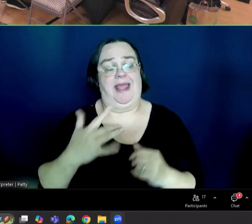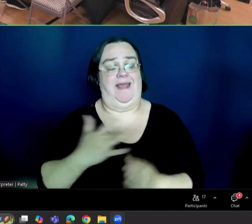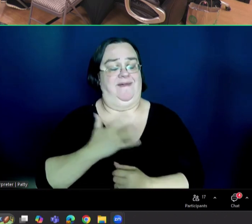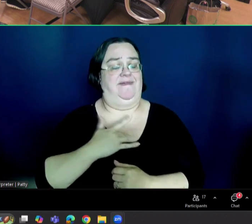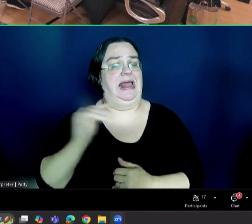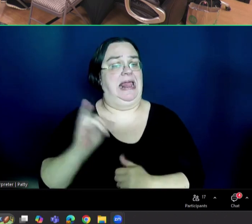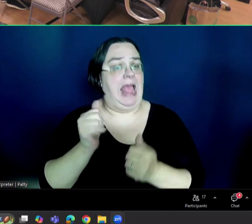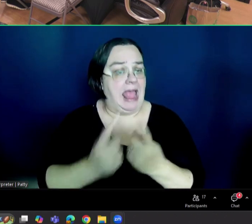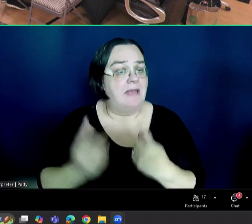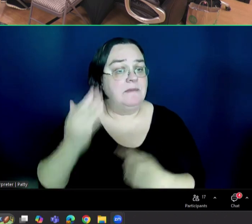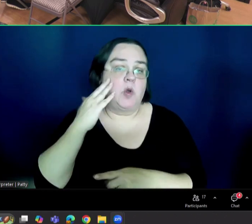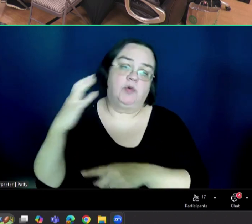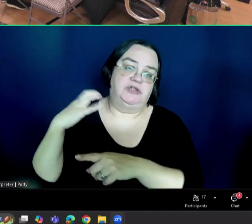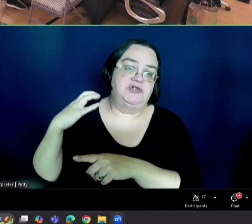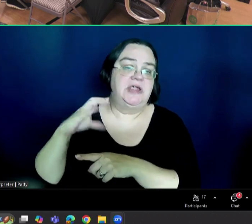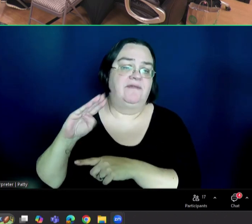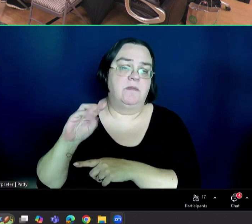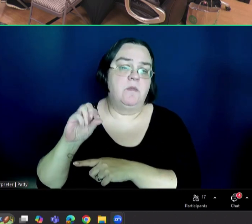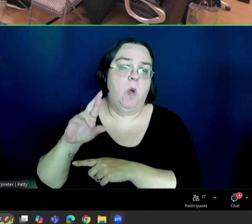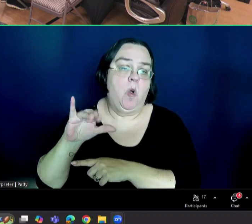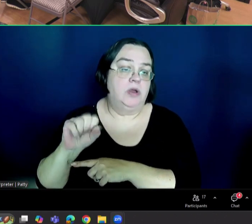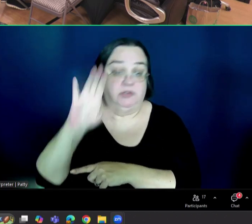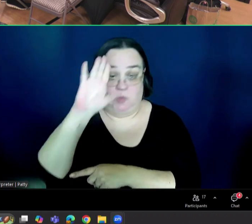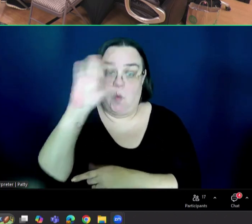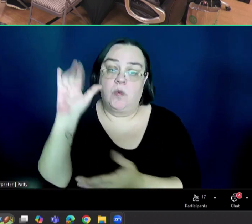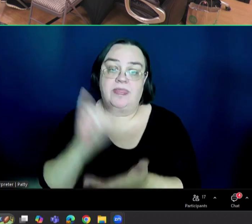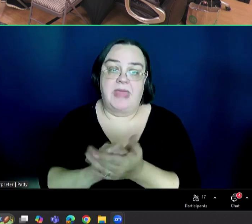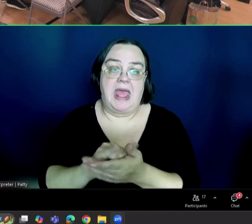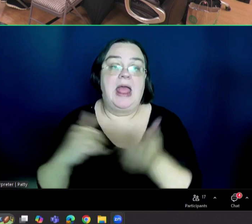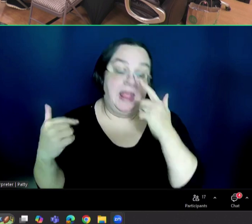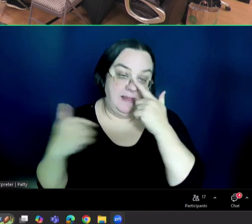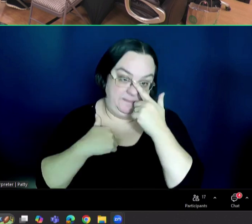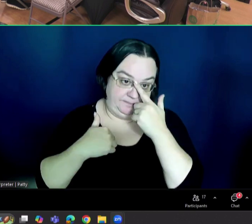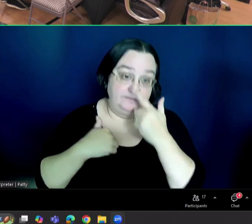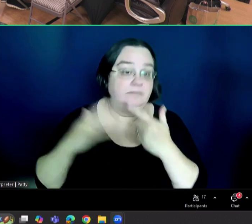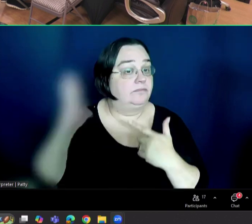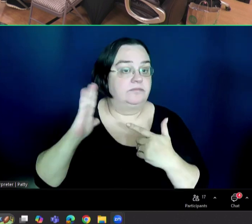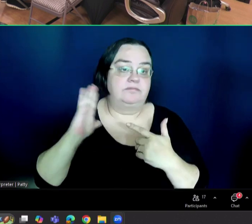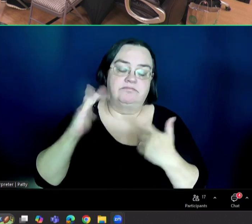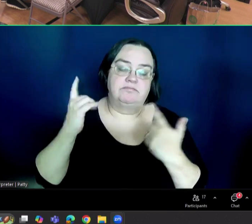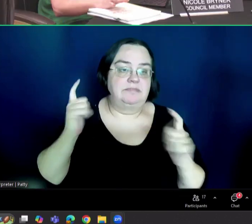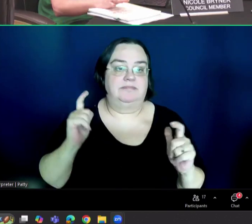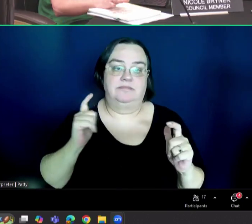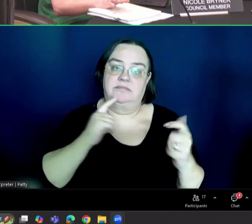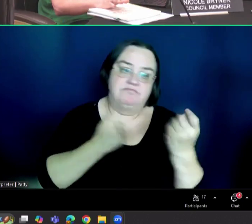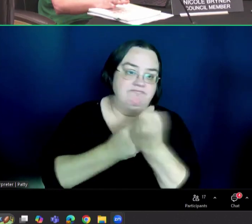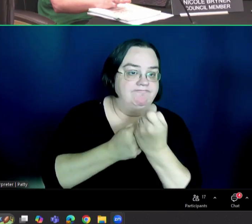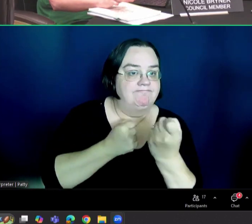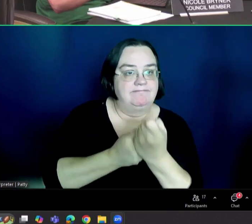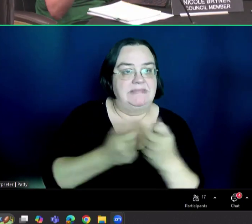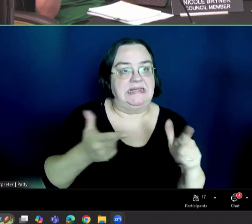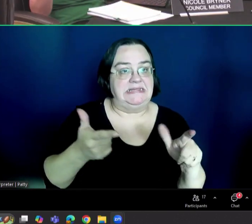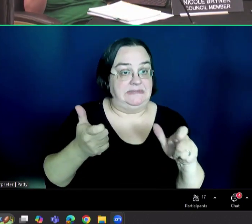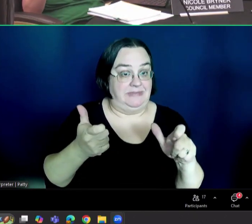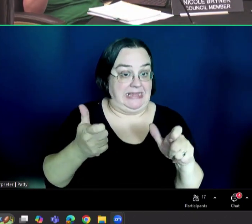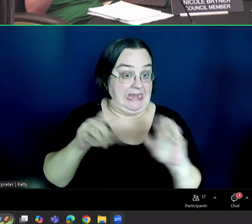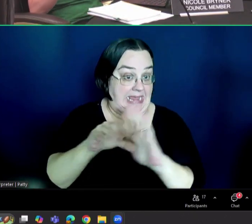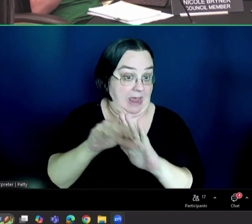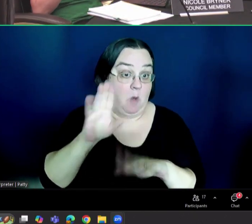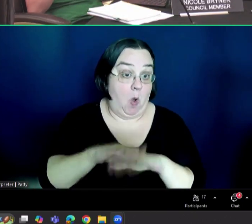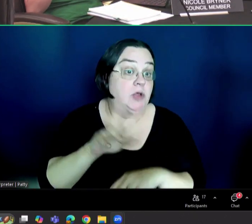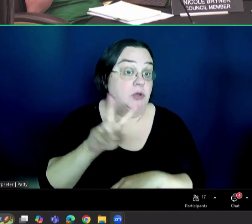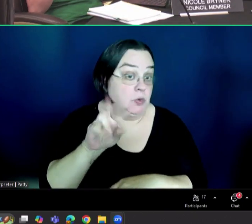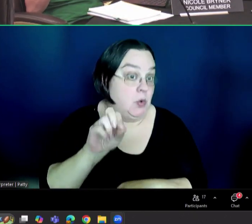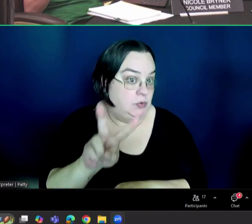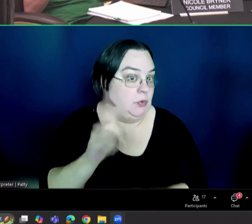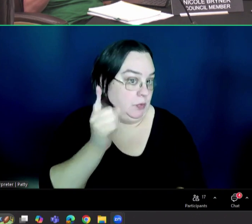Chief Morris knows, I was a huge cheerleader, big proponent of the speed cameras on 202, right?